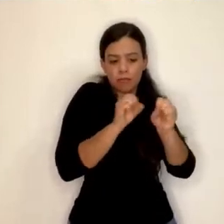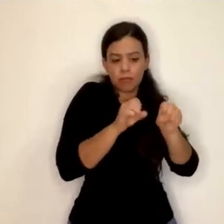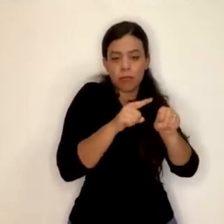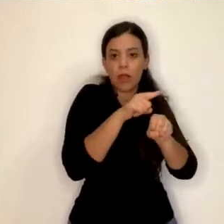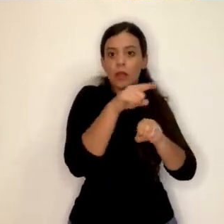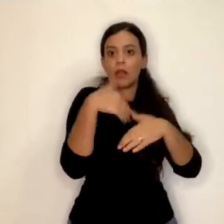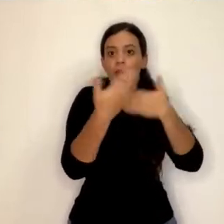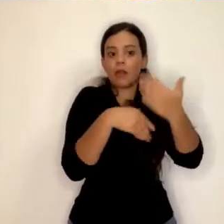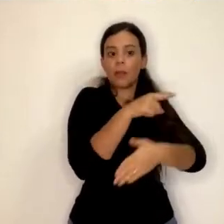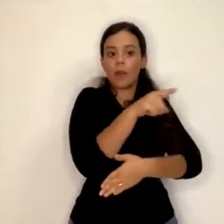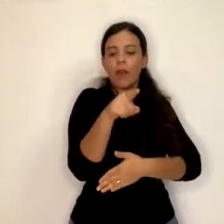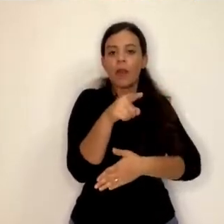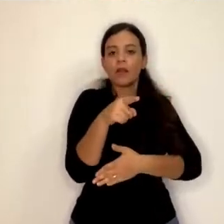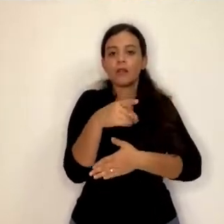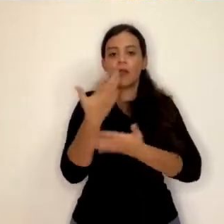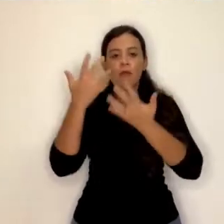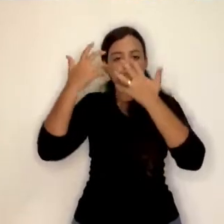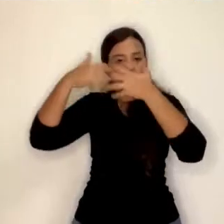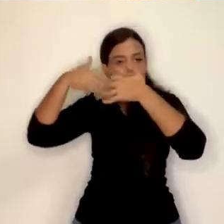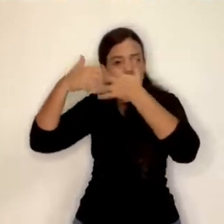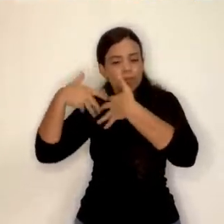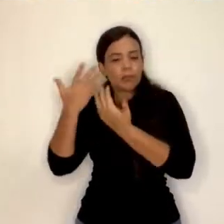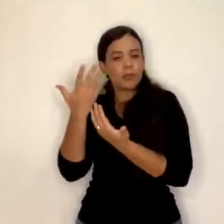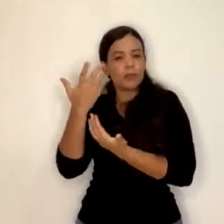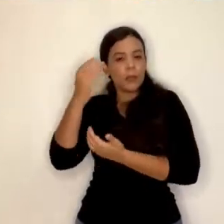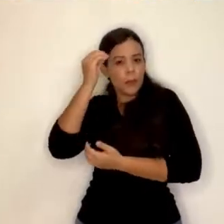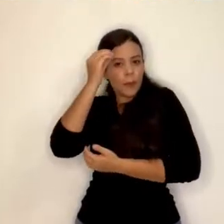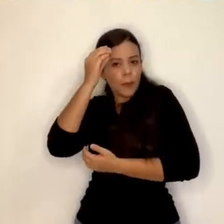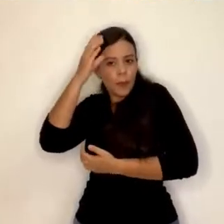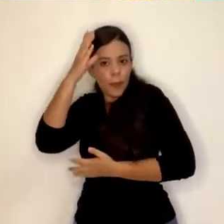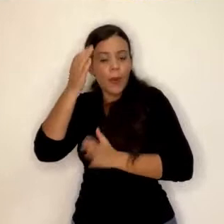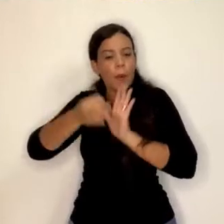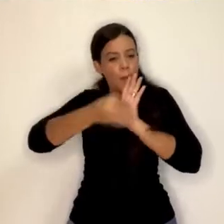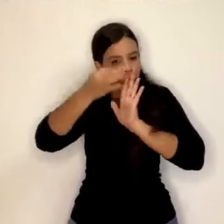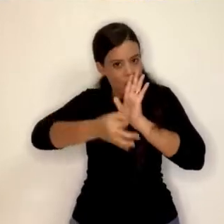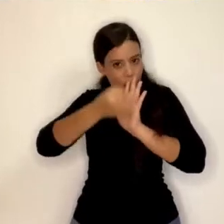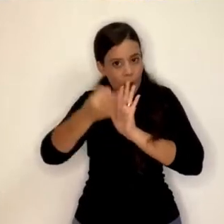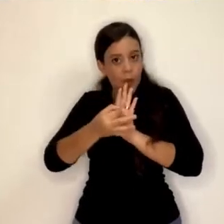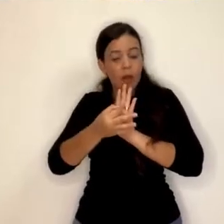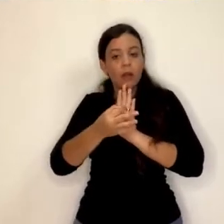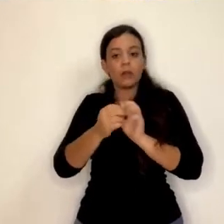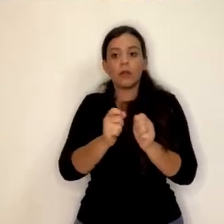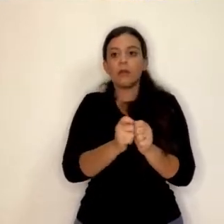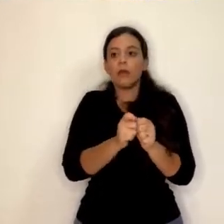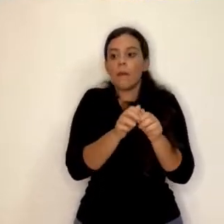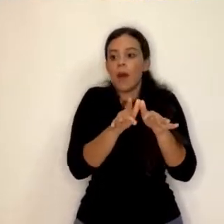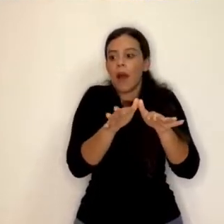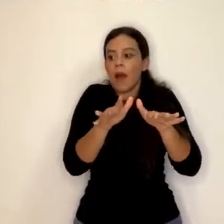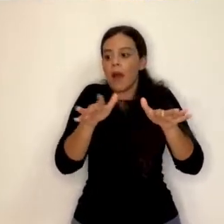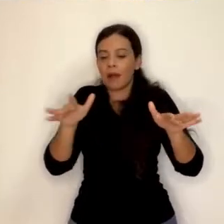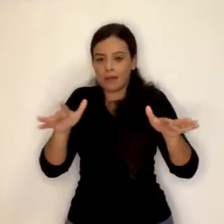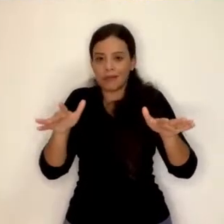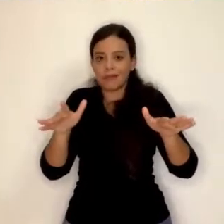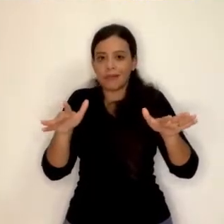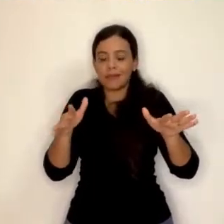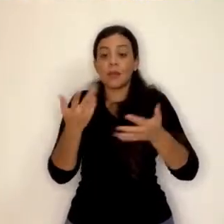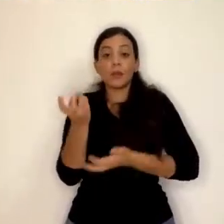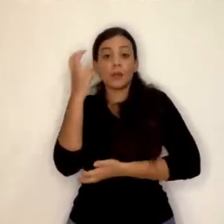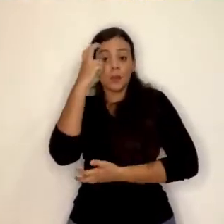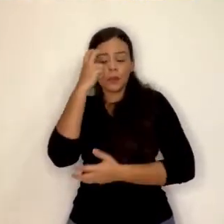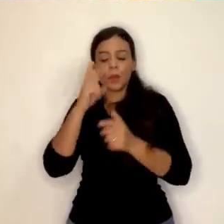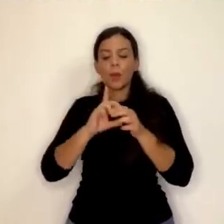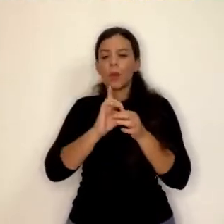knowledge in a democratic culture that should be enrooted in daily life and its